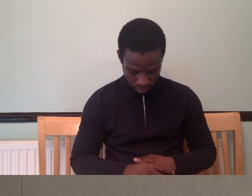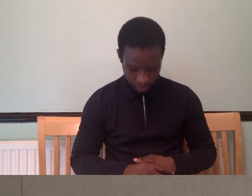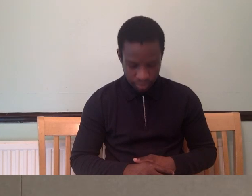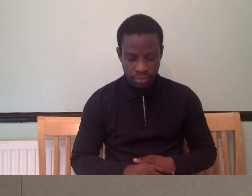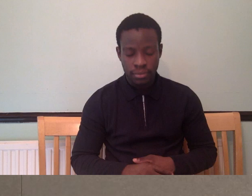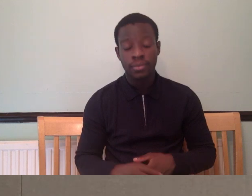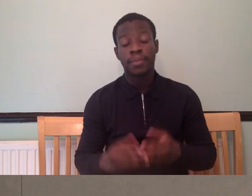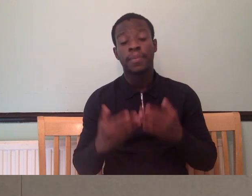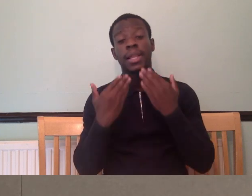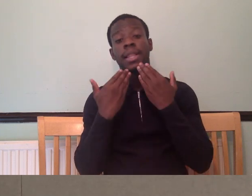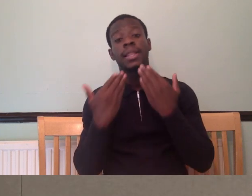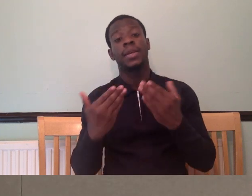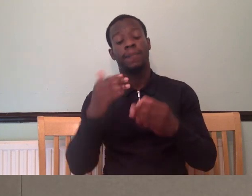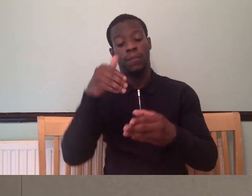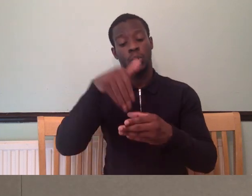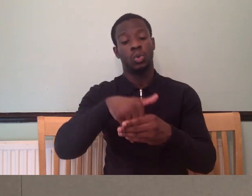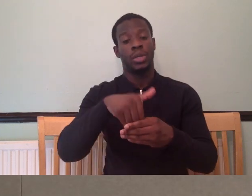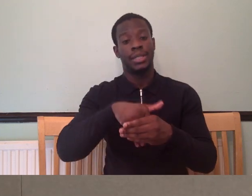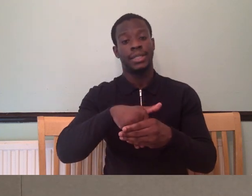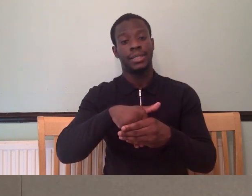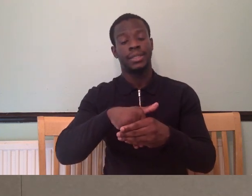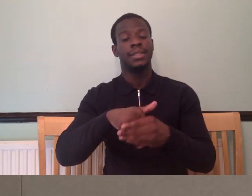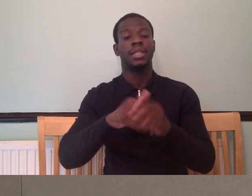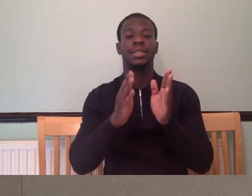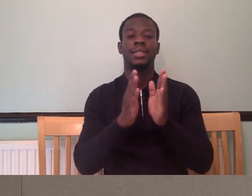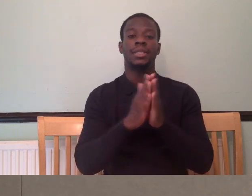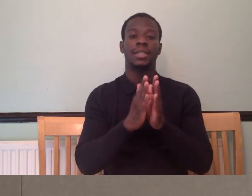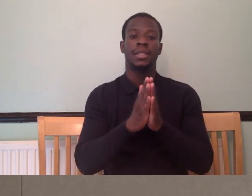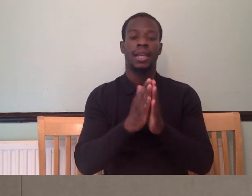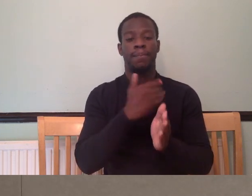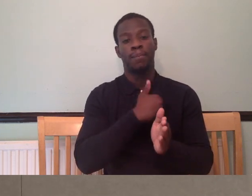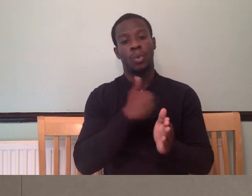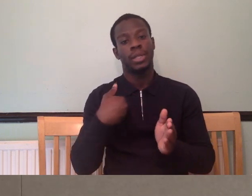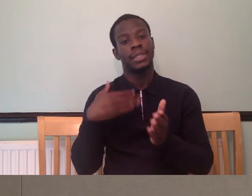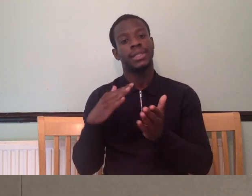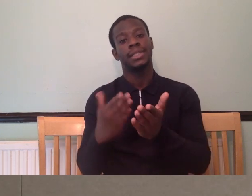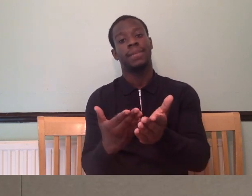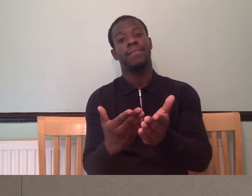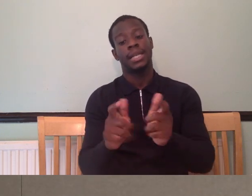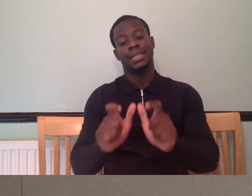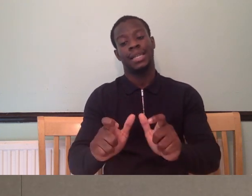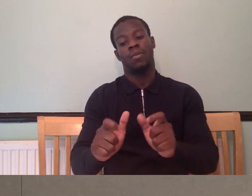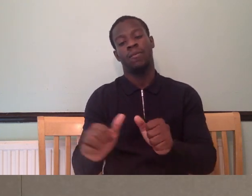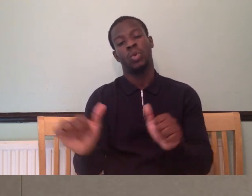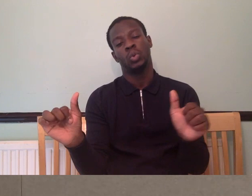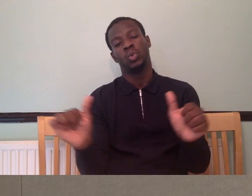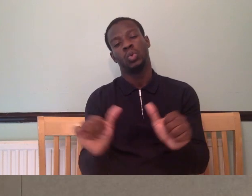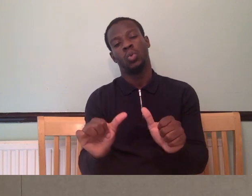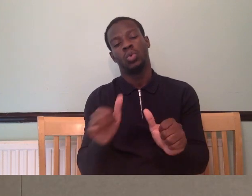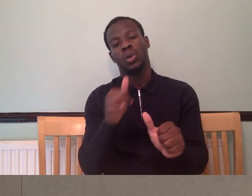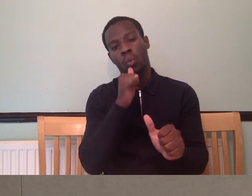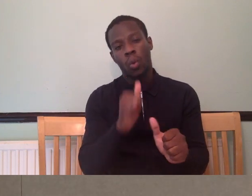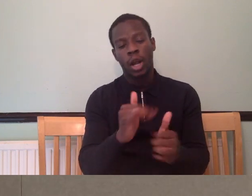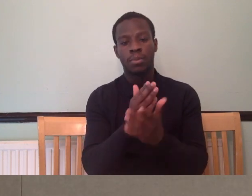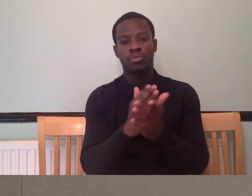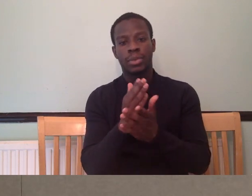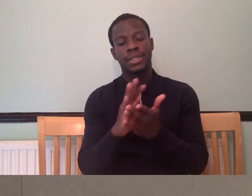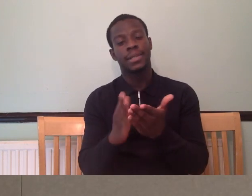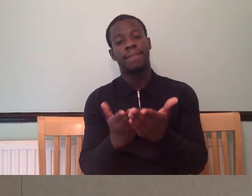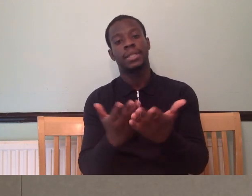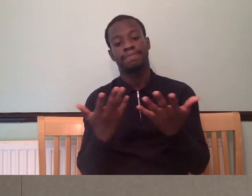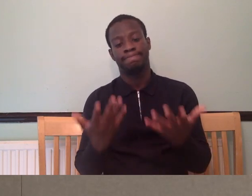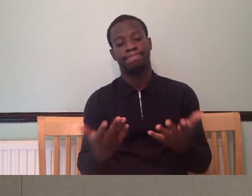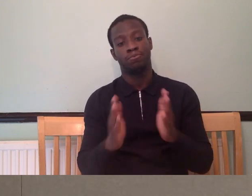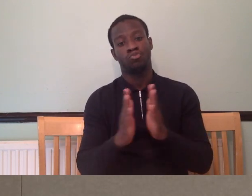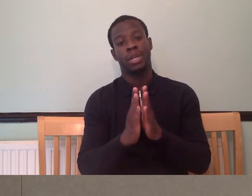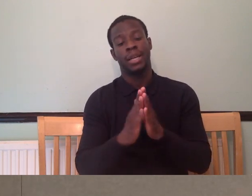So thank you for joining us for our Sunday morning service and staying on for this short communion service. We're going to pray as